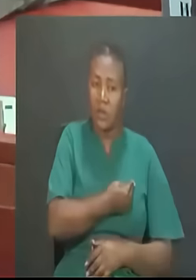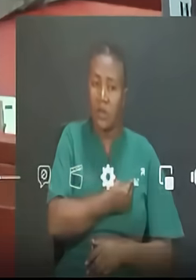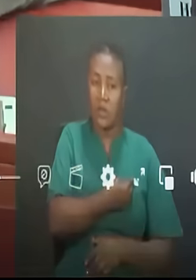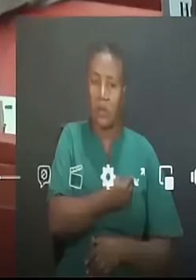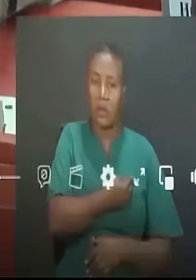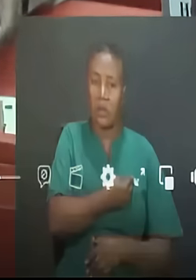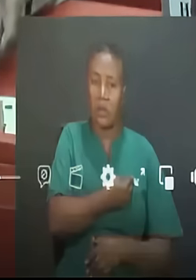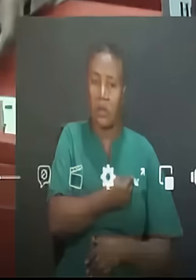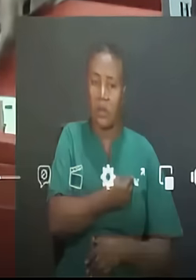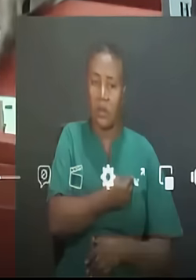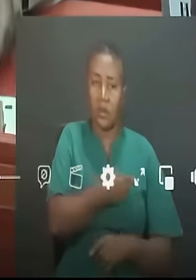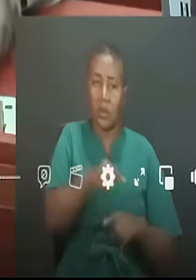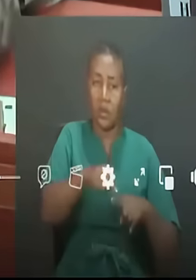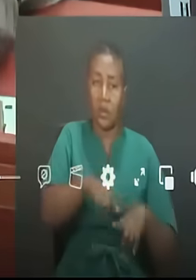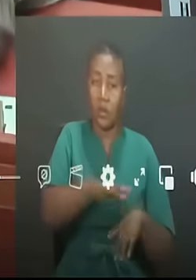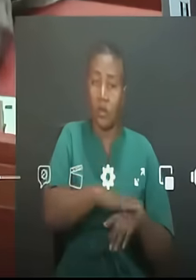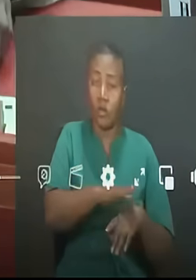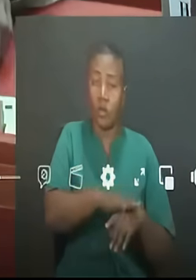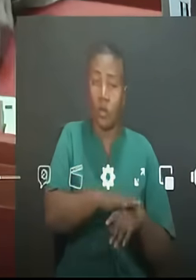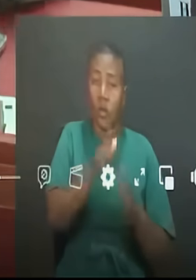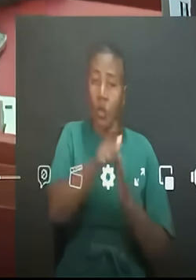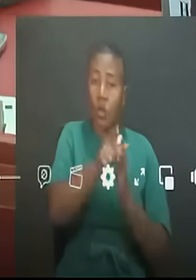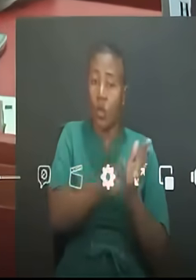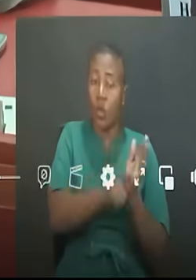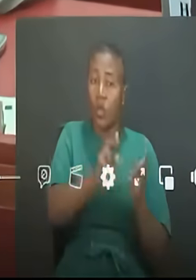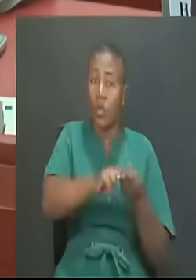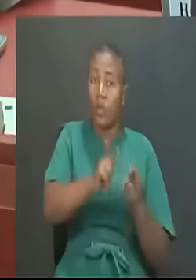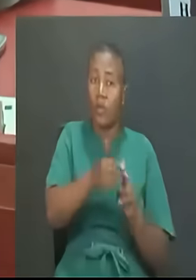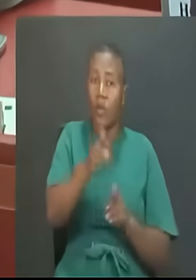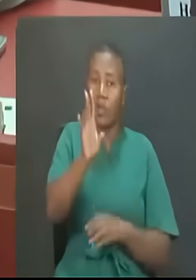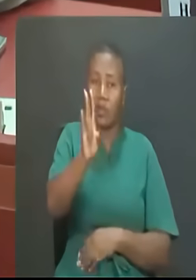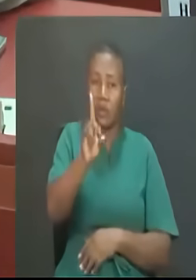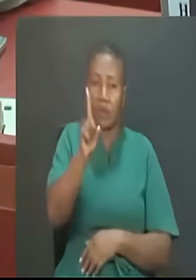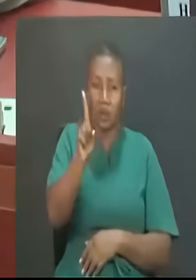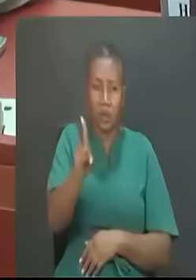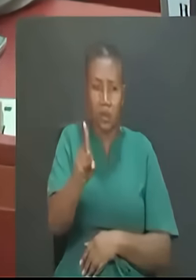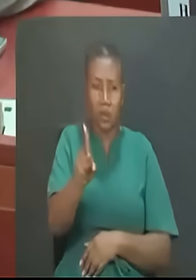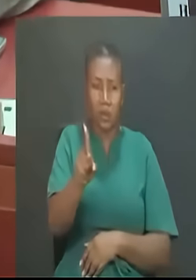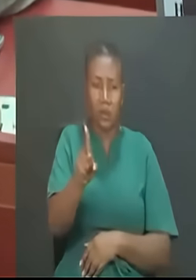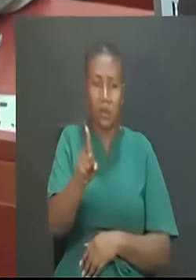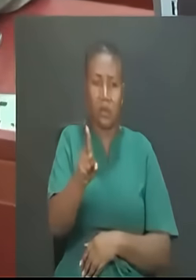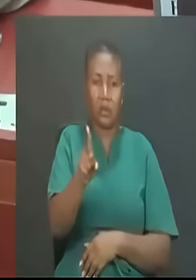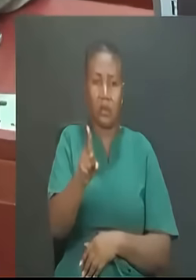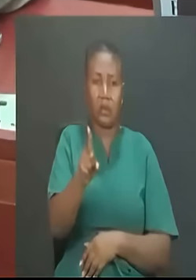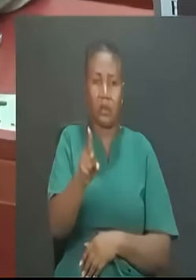71, Mr. Speaker. And the protocol is that, please,